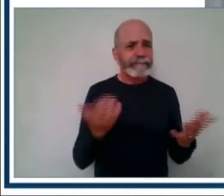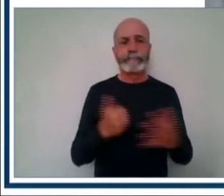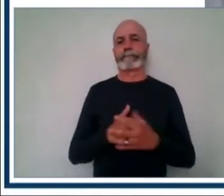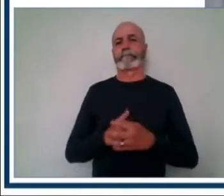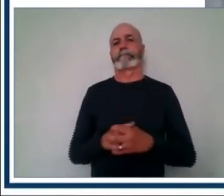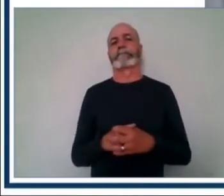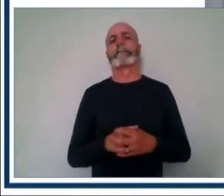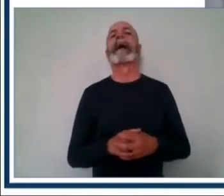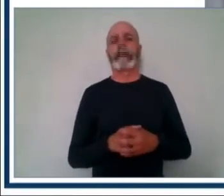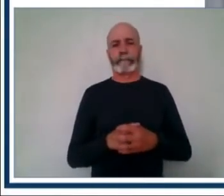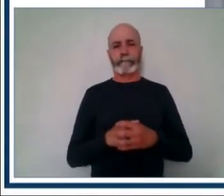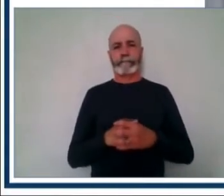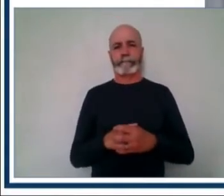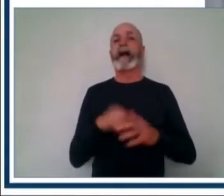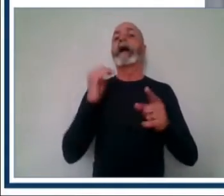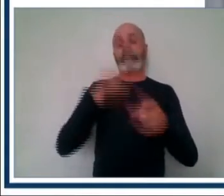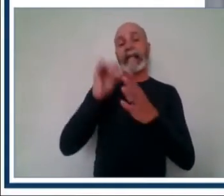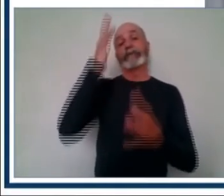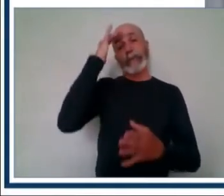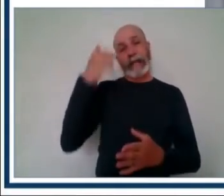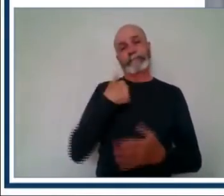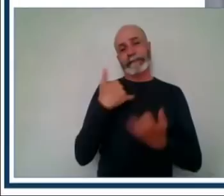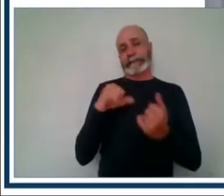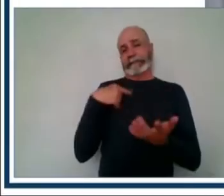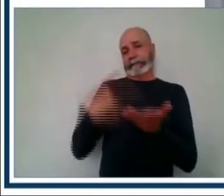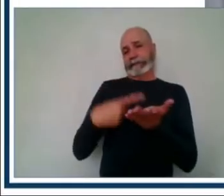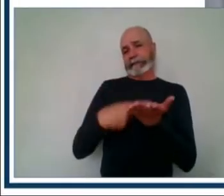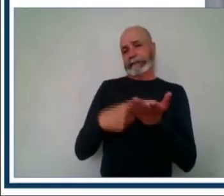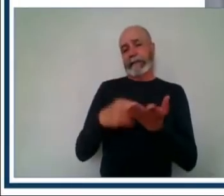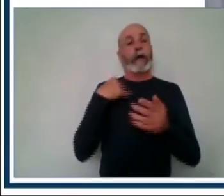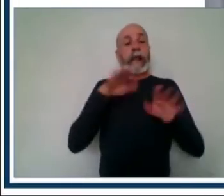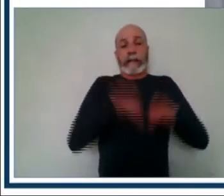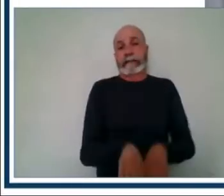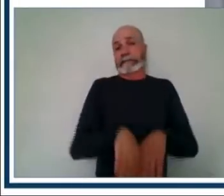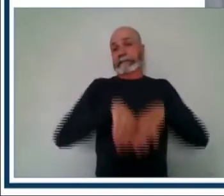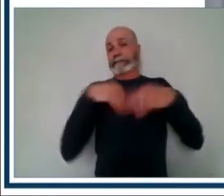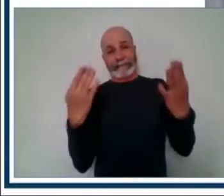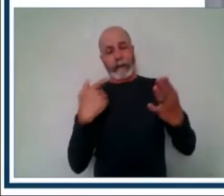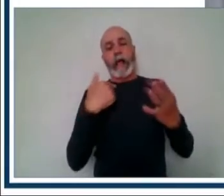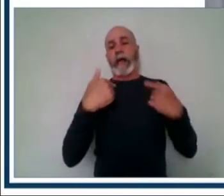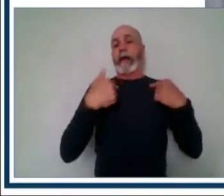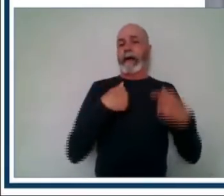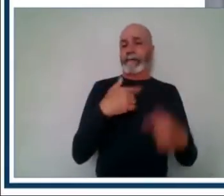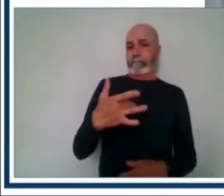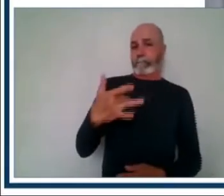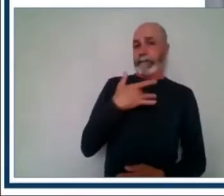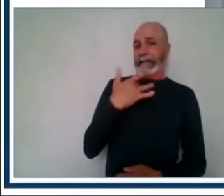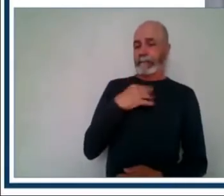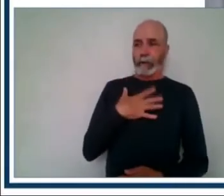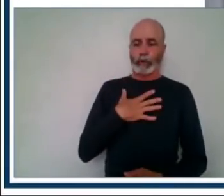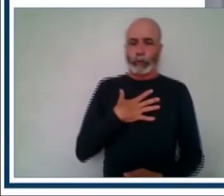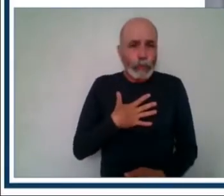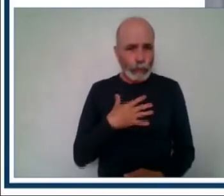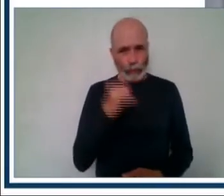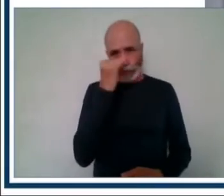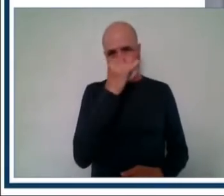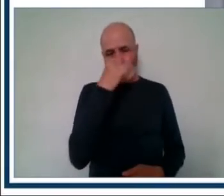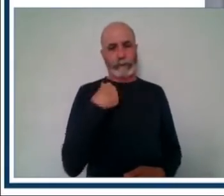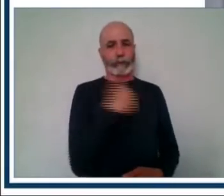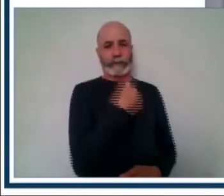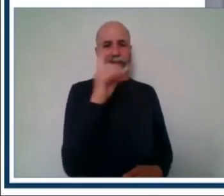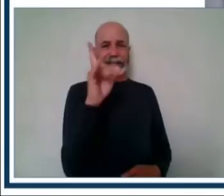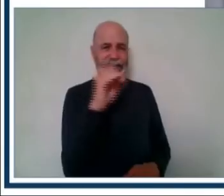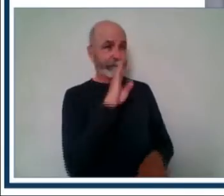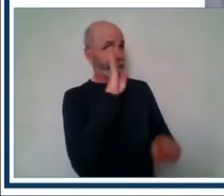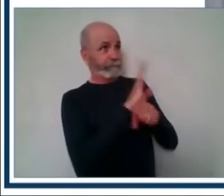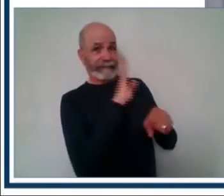their pain. I was in business before government, and I can understand the need to have